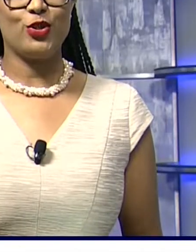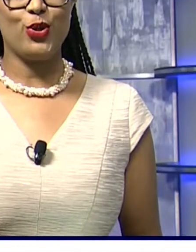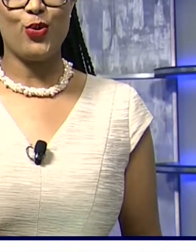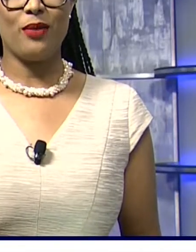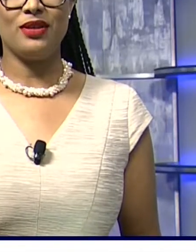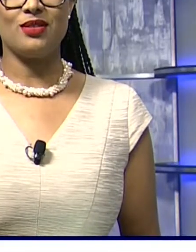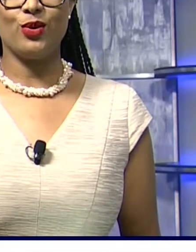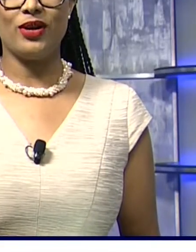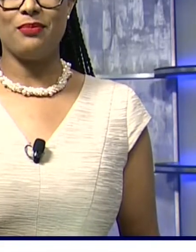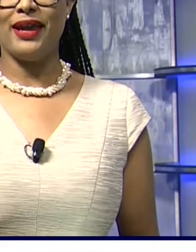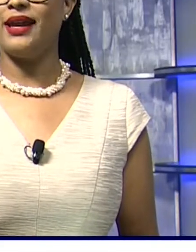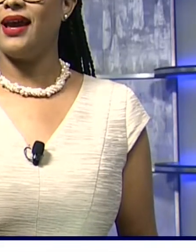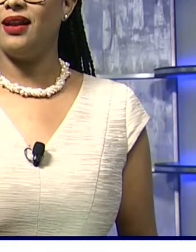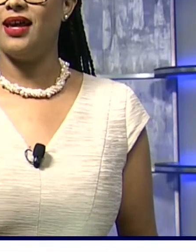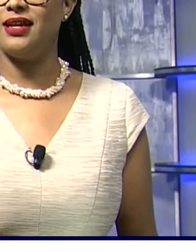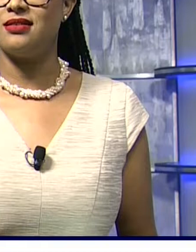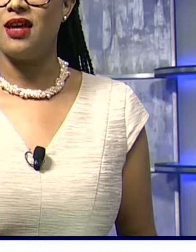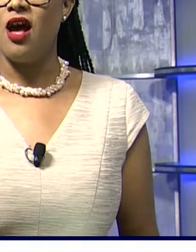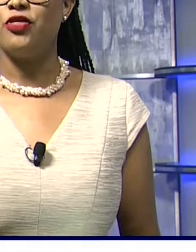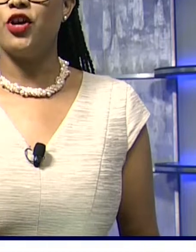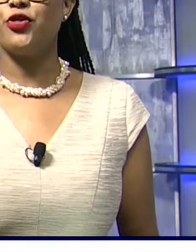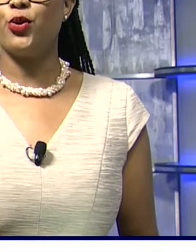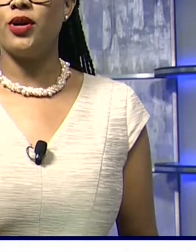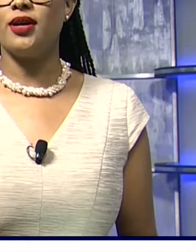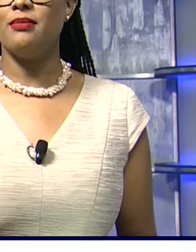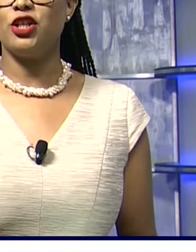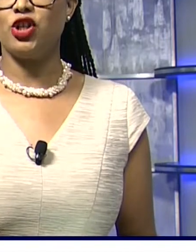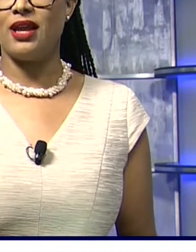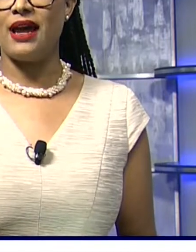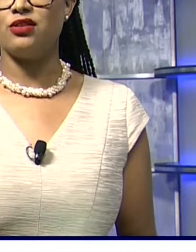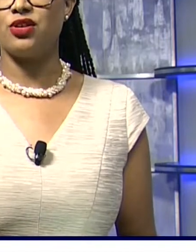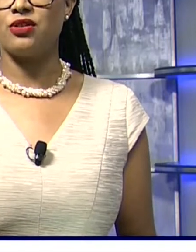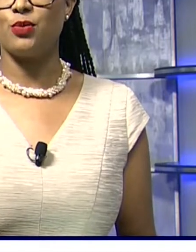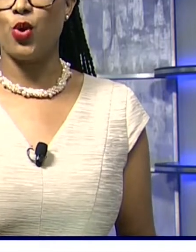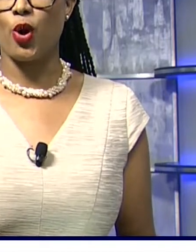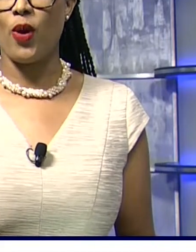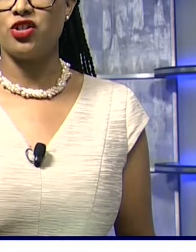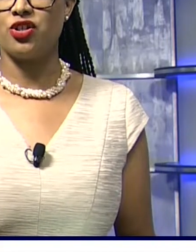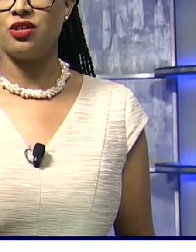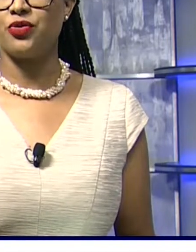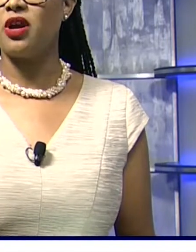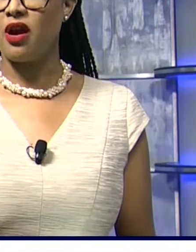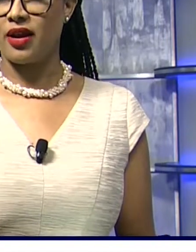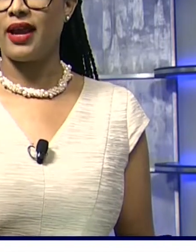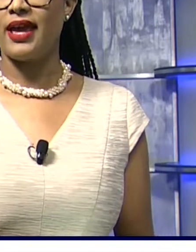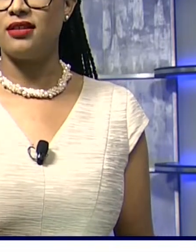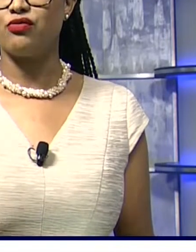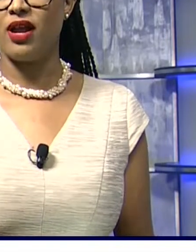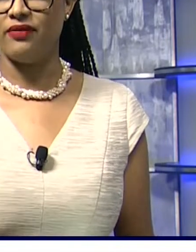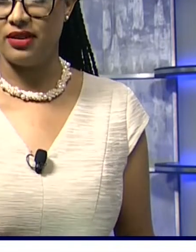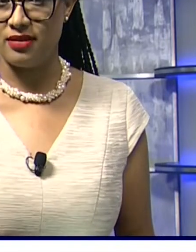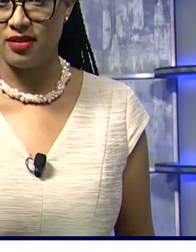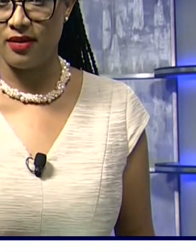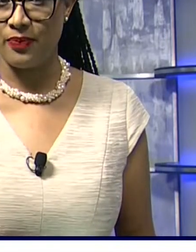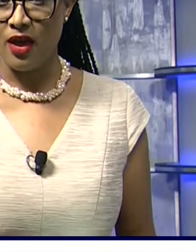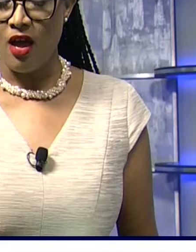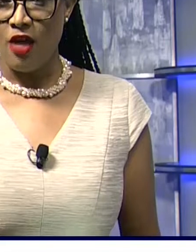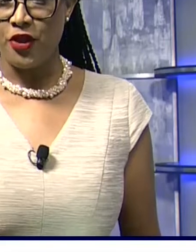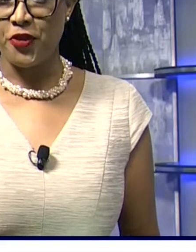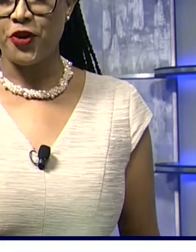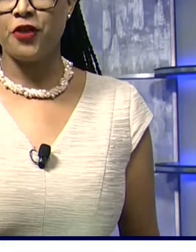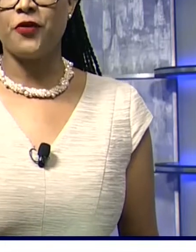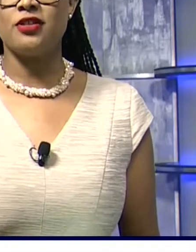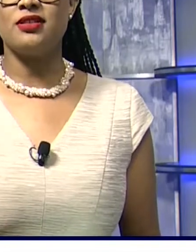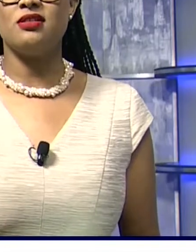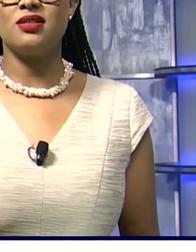A very good evening to you. I'm Lisa Lord and making headlines. The Thorne Commission answers more questions regarding its relevance.